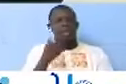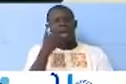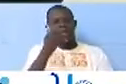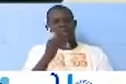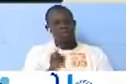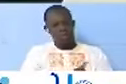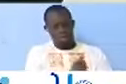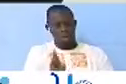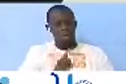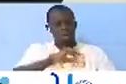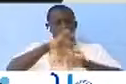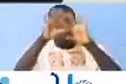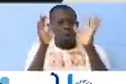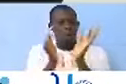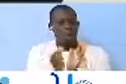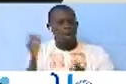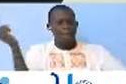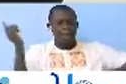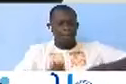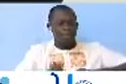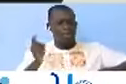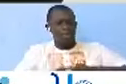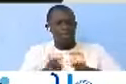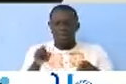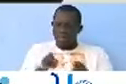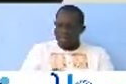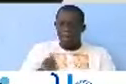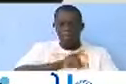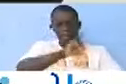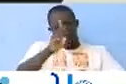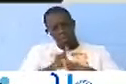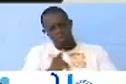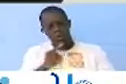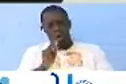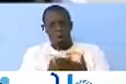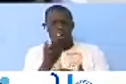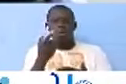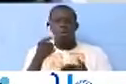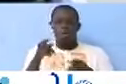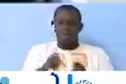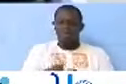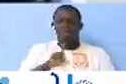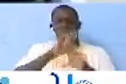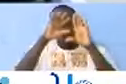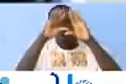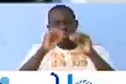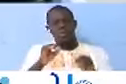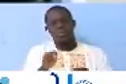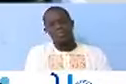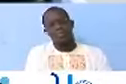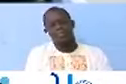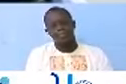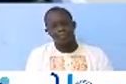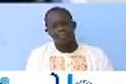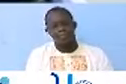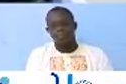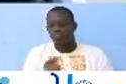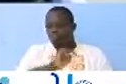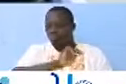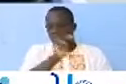or place? Or was it different places? No.